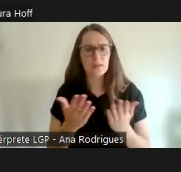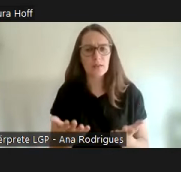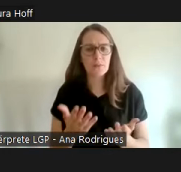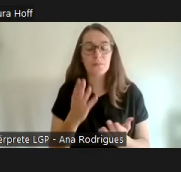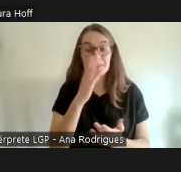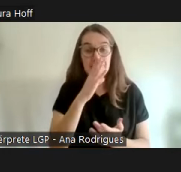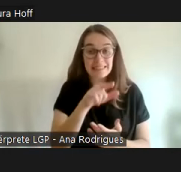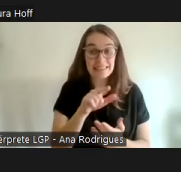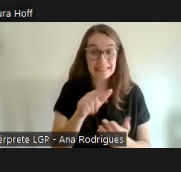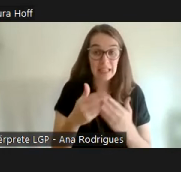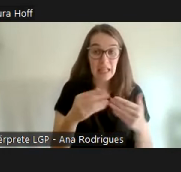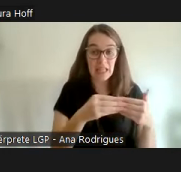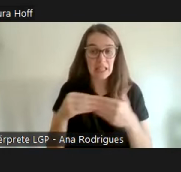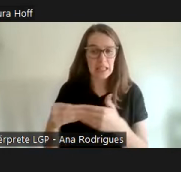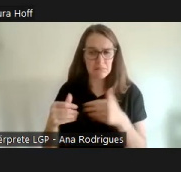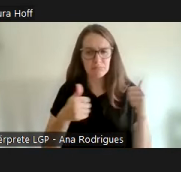leadership to